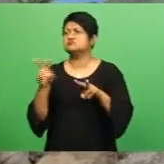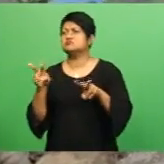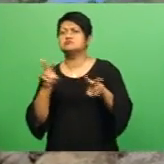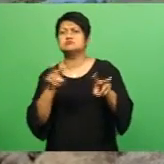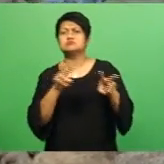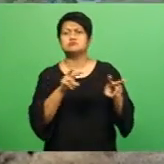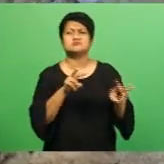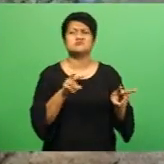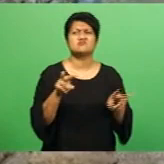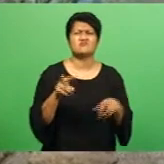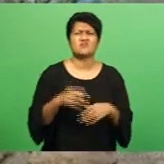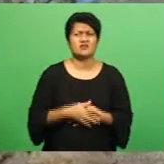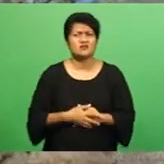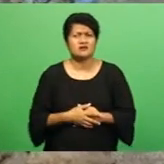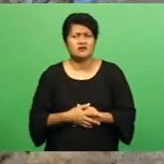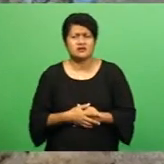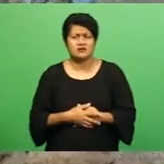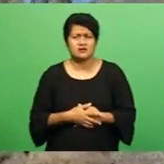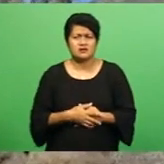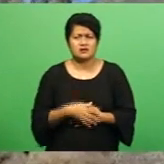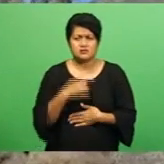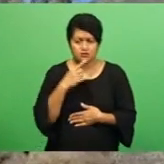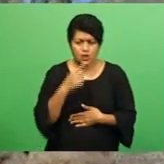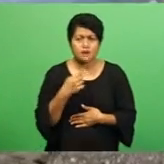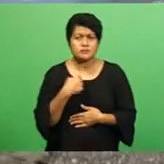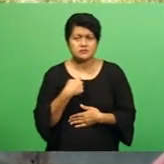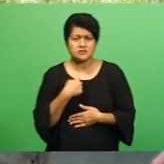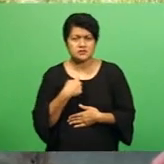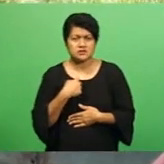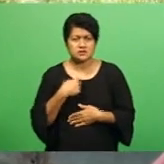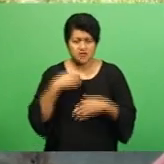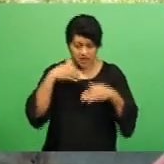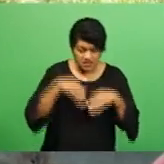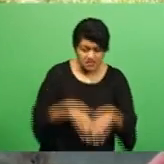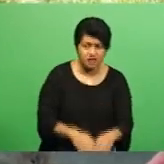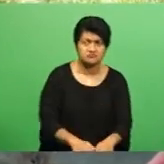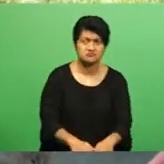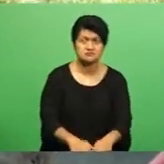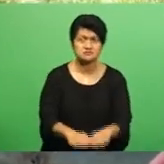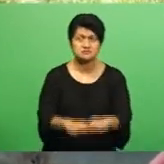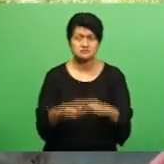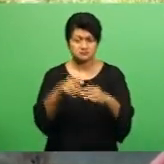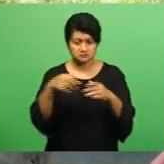hill, and he told me he just dive around like inside.